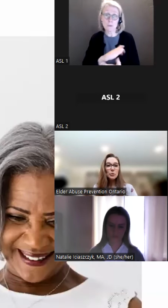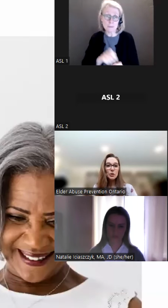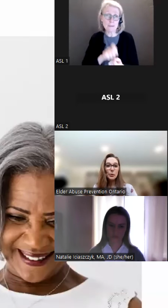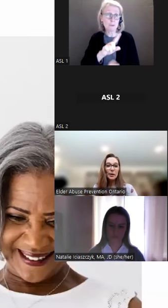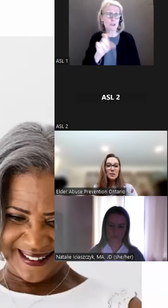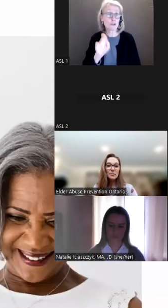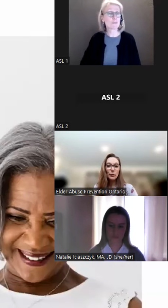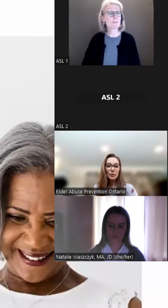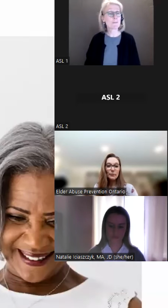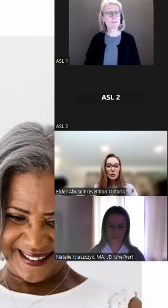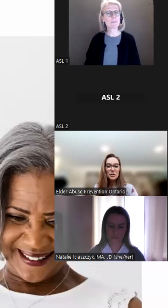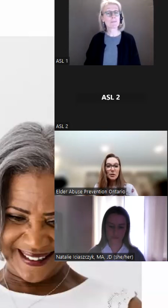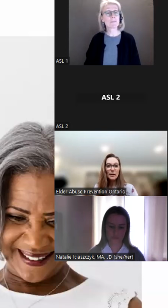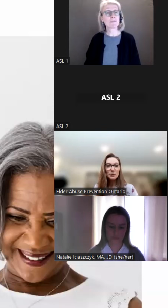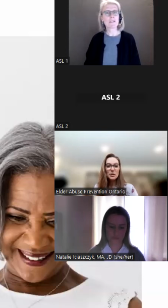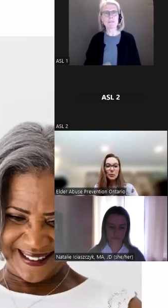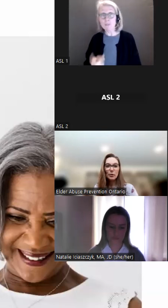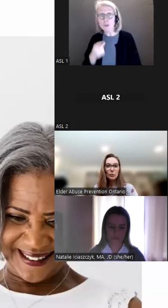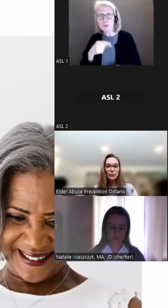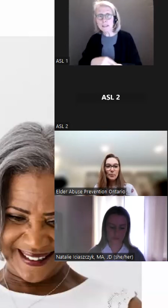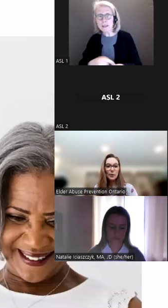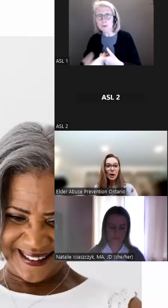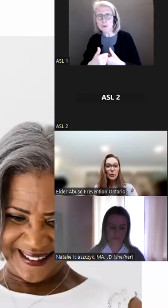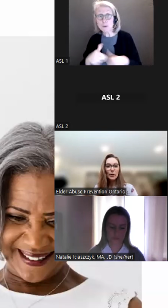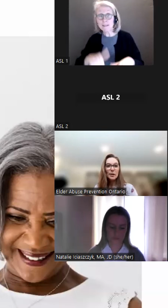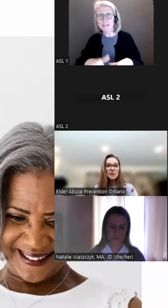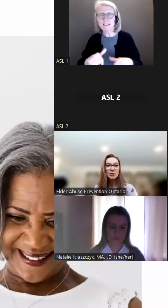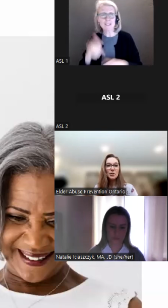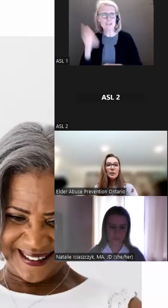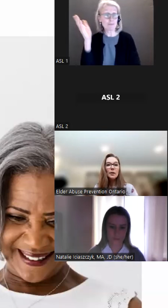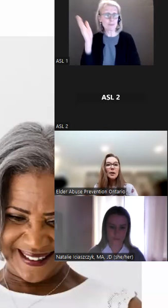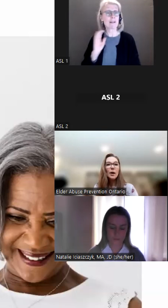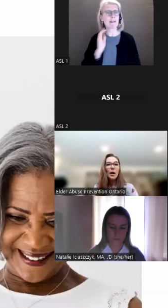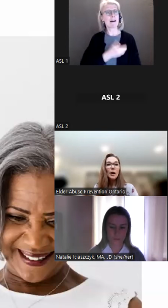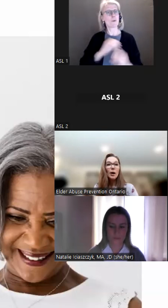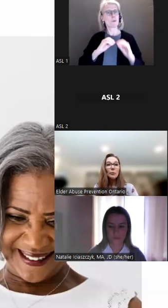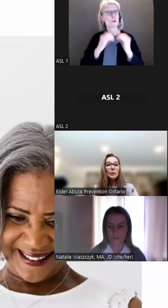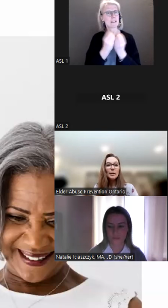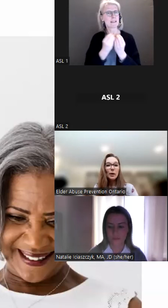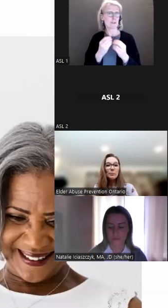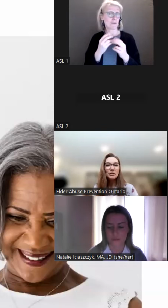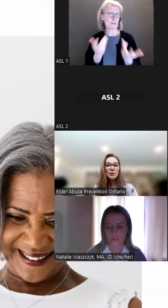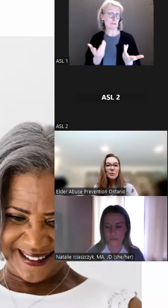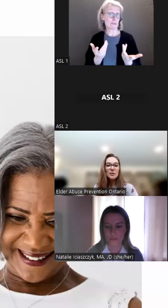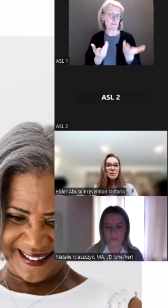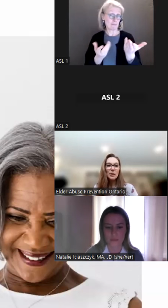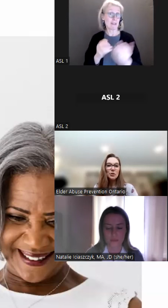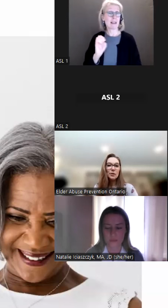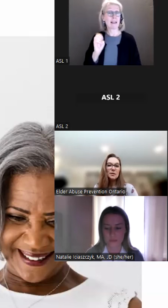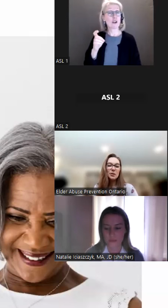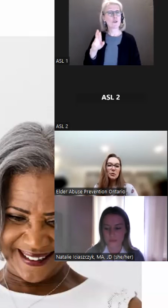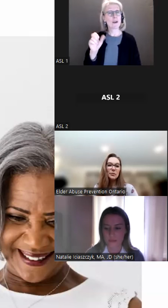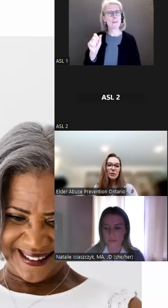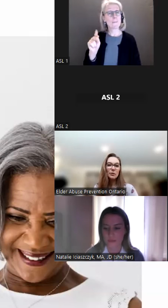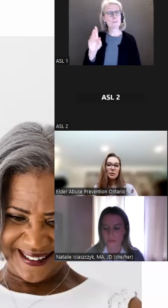For those who are just joining us for the first time, just a quick overview about our organization. Our mission is to make